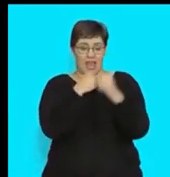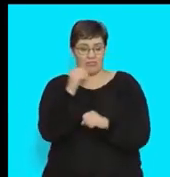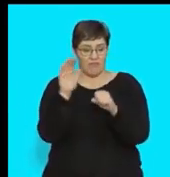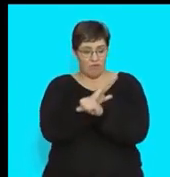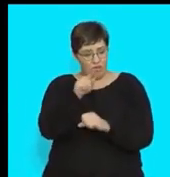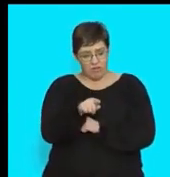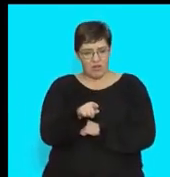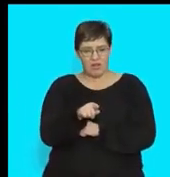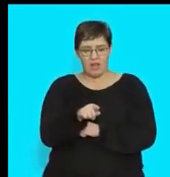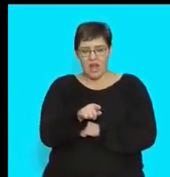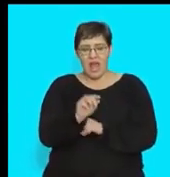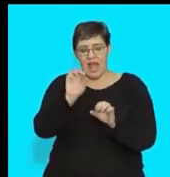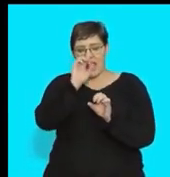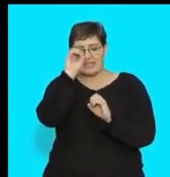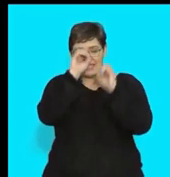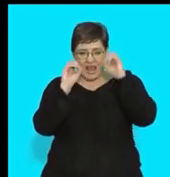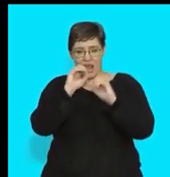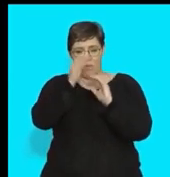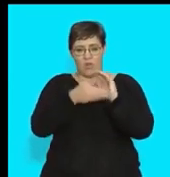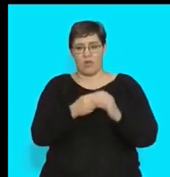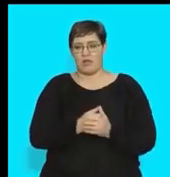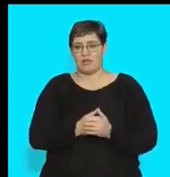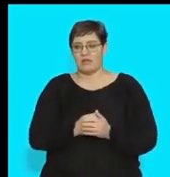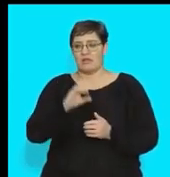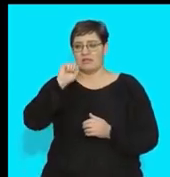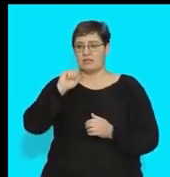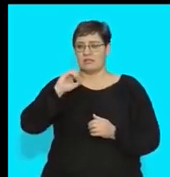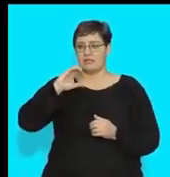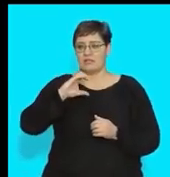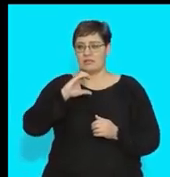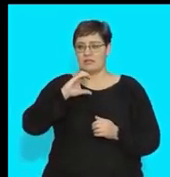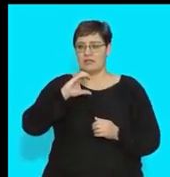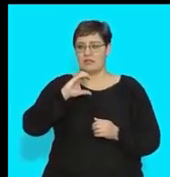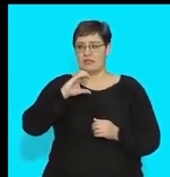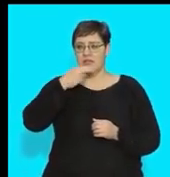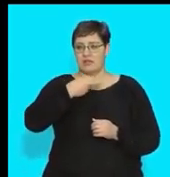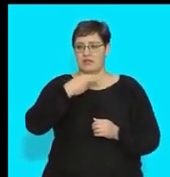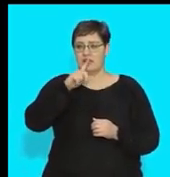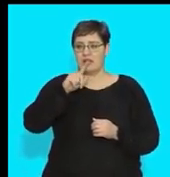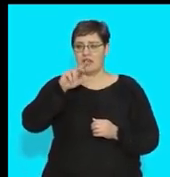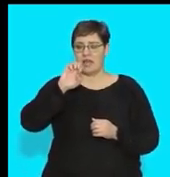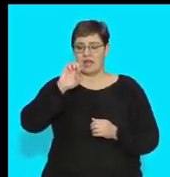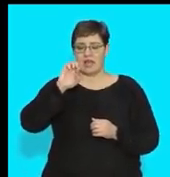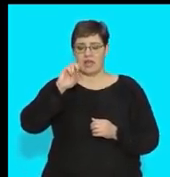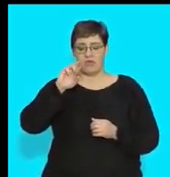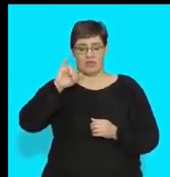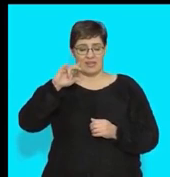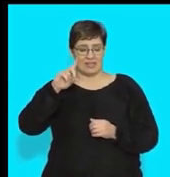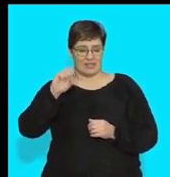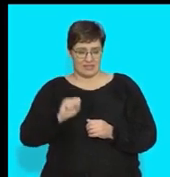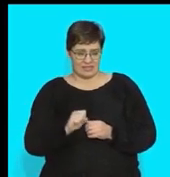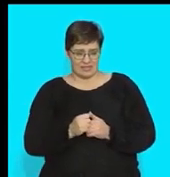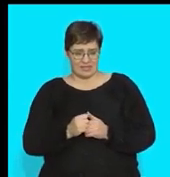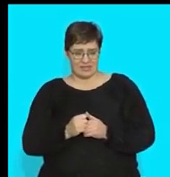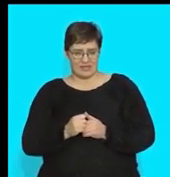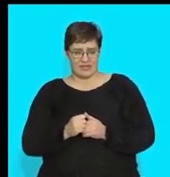structure, just cell wall, these are your sclerids, all right? Or your stone cell. Now, guys, these are